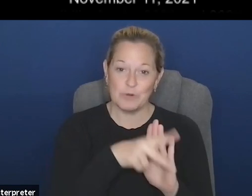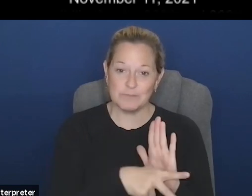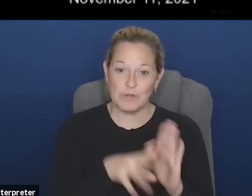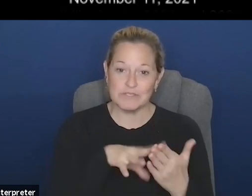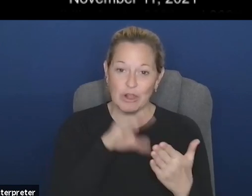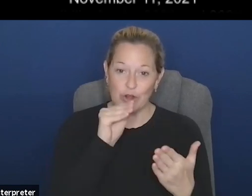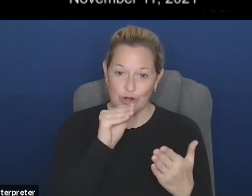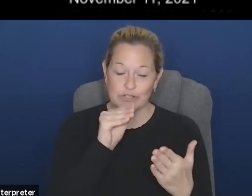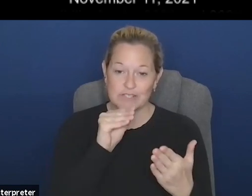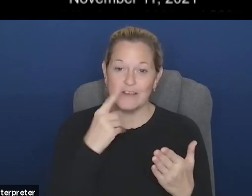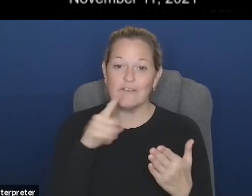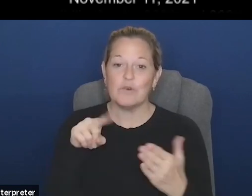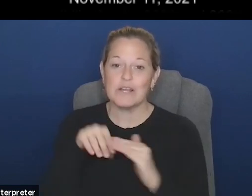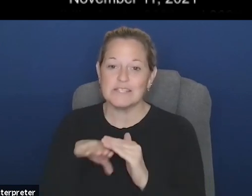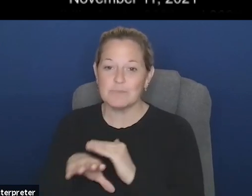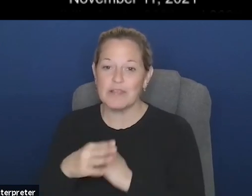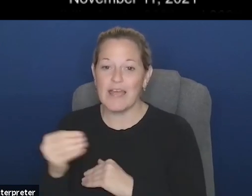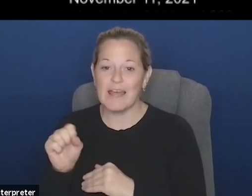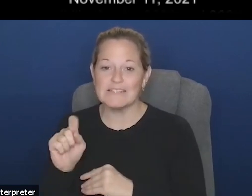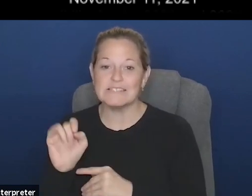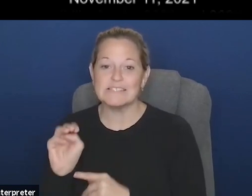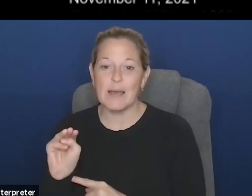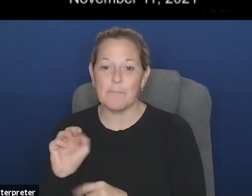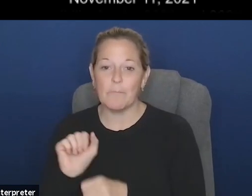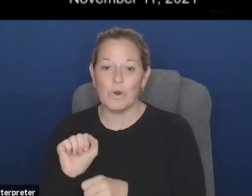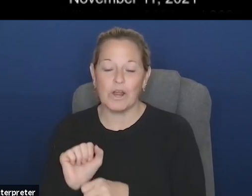to accessibility in STEM work.